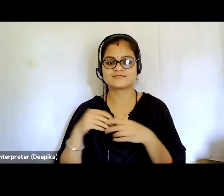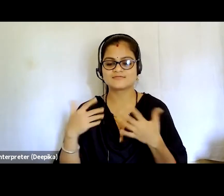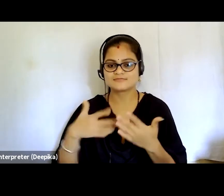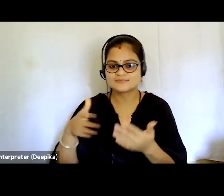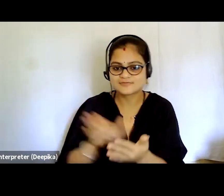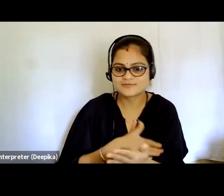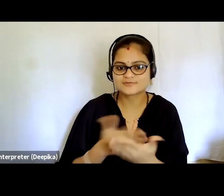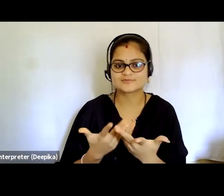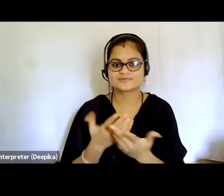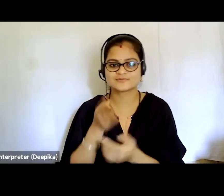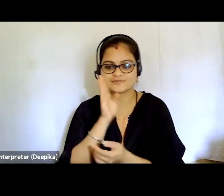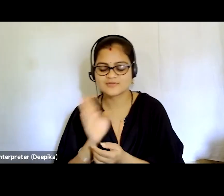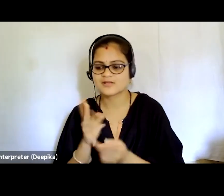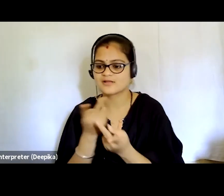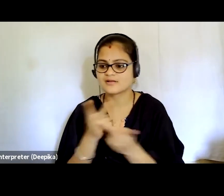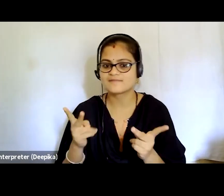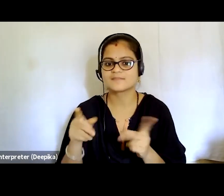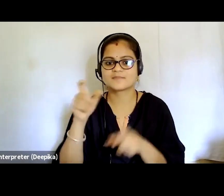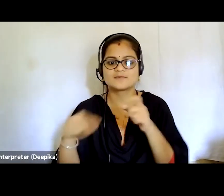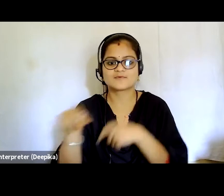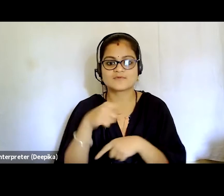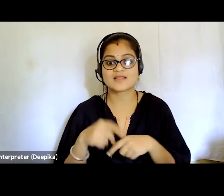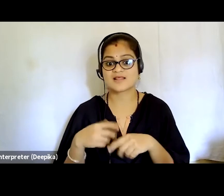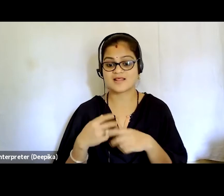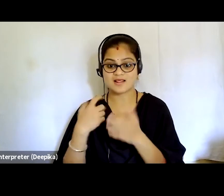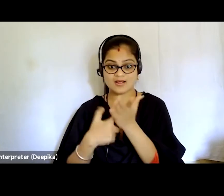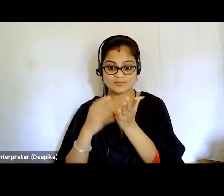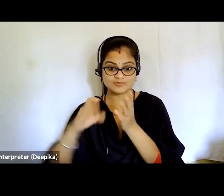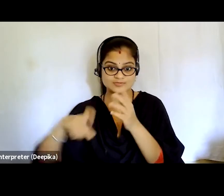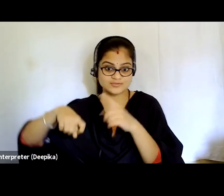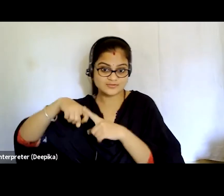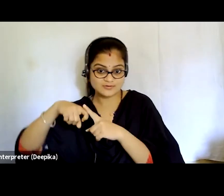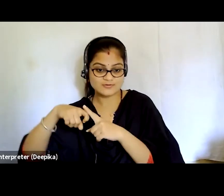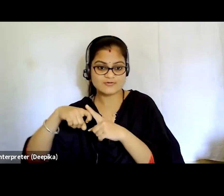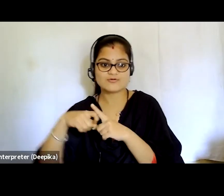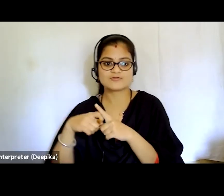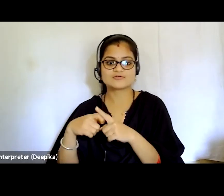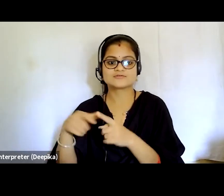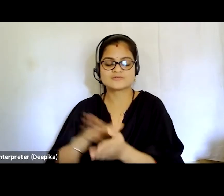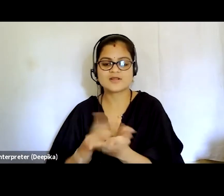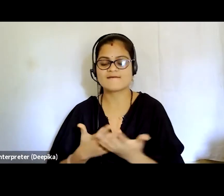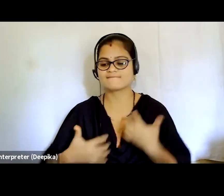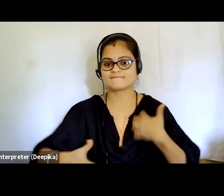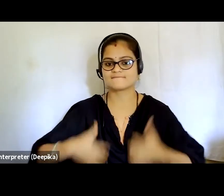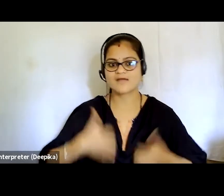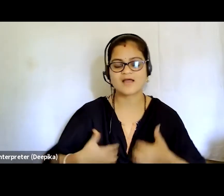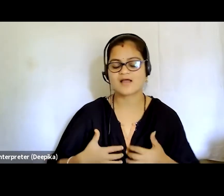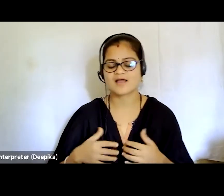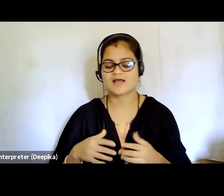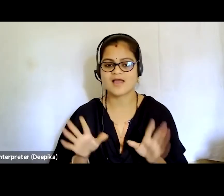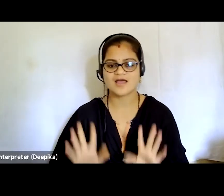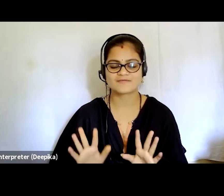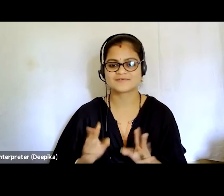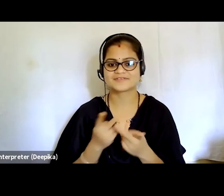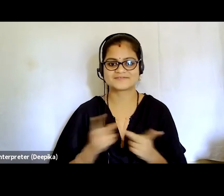along with strangers. Rock shows and live gigs certainly had a thrill and a certain vibe.